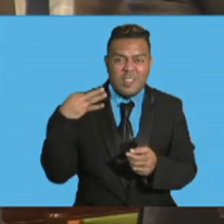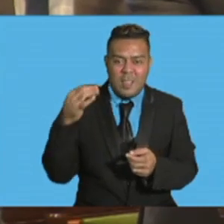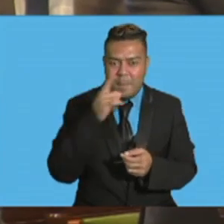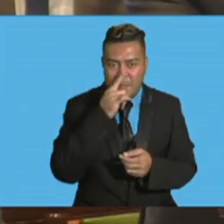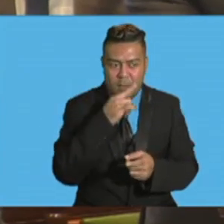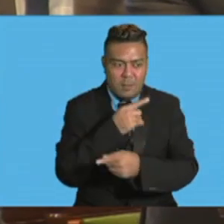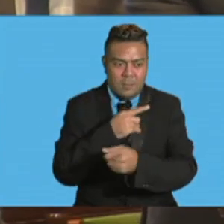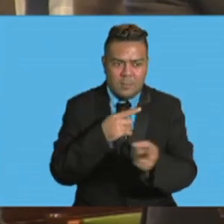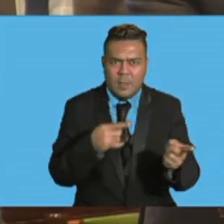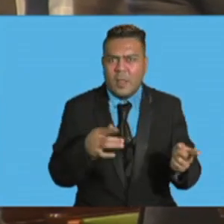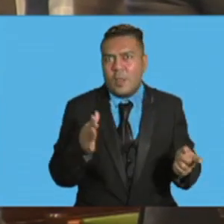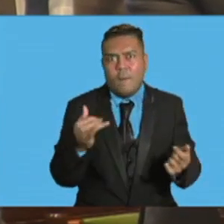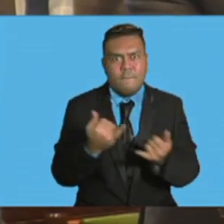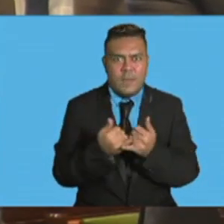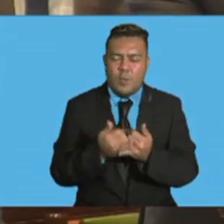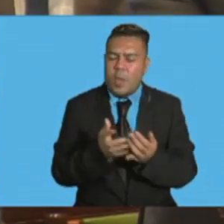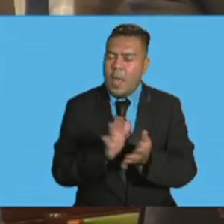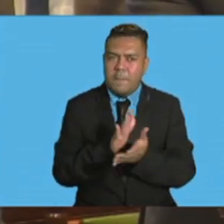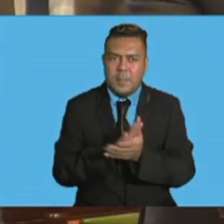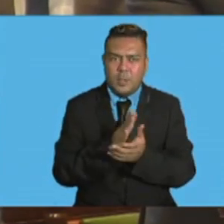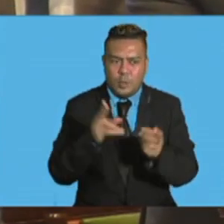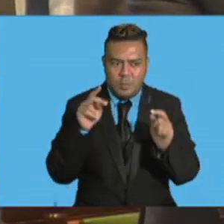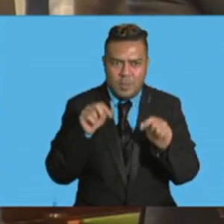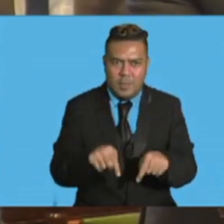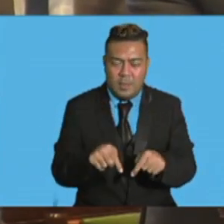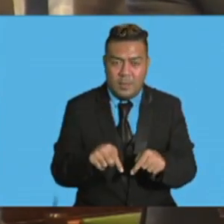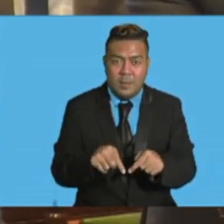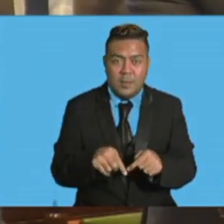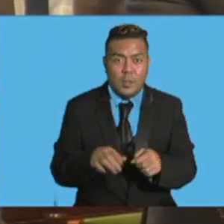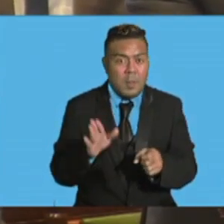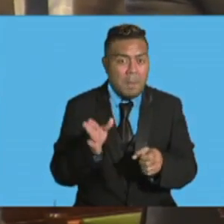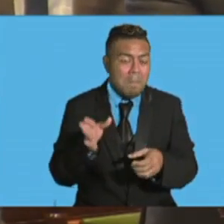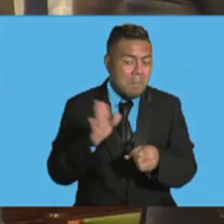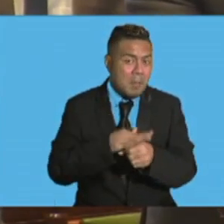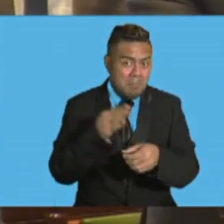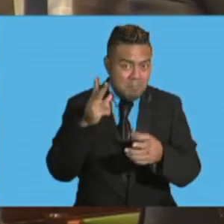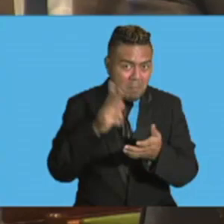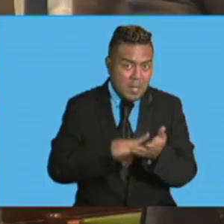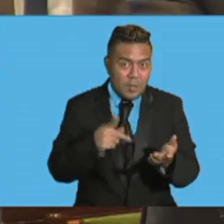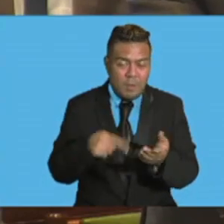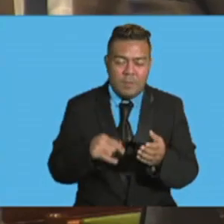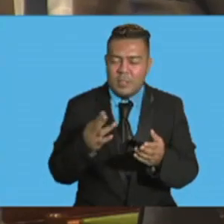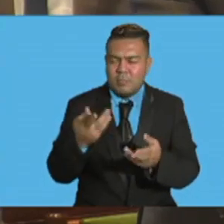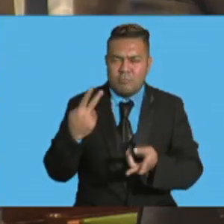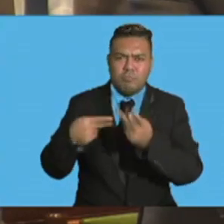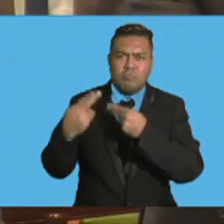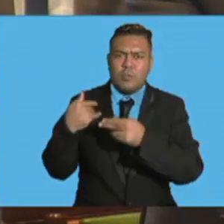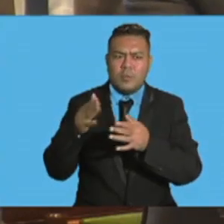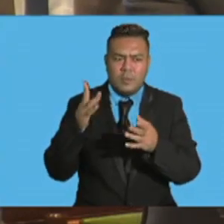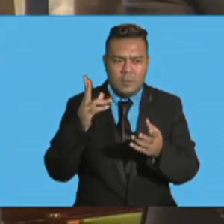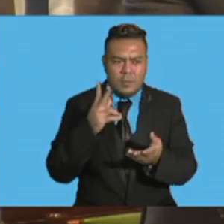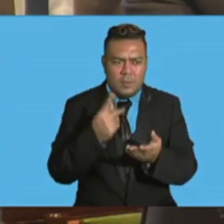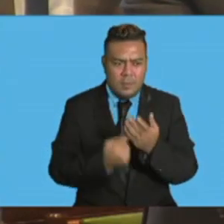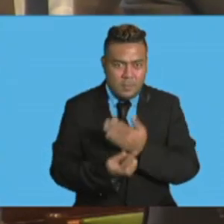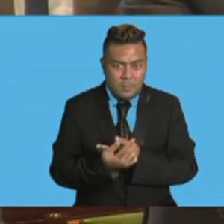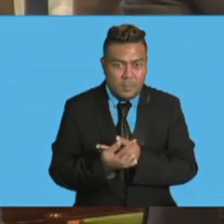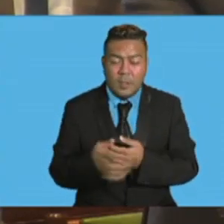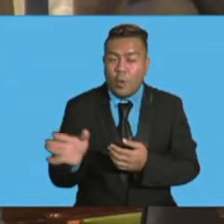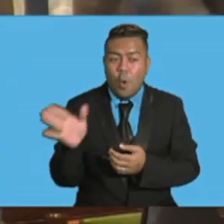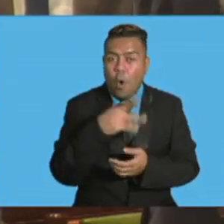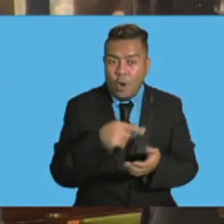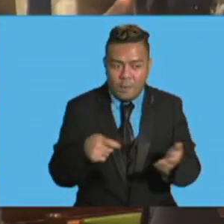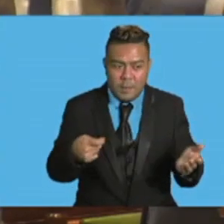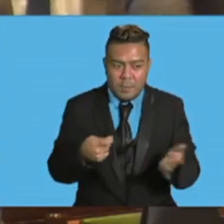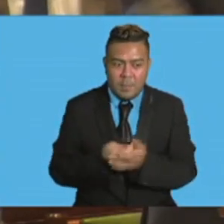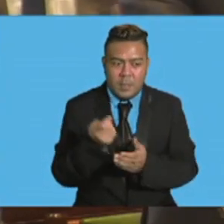volunteers, and they were very glad to be there, very glad to be made part and parcel of this historic occasion, and I can tell you that all of them have been